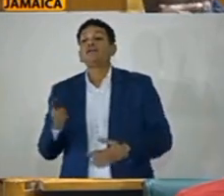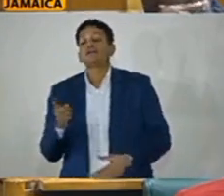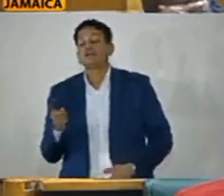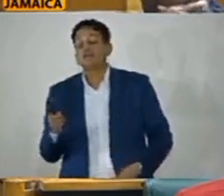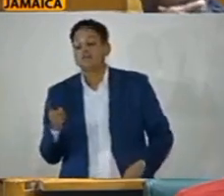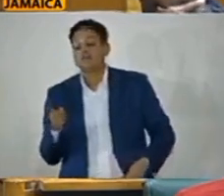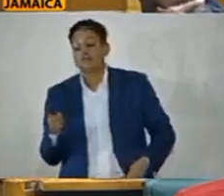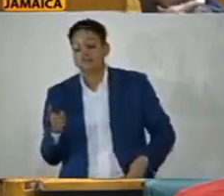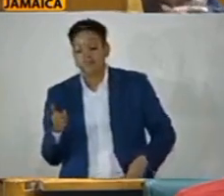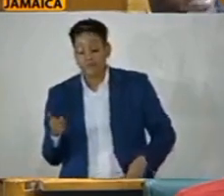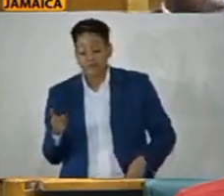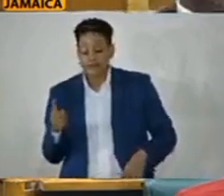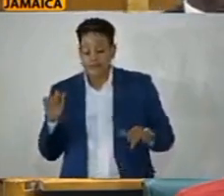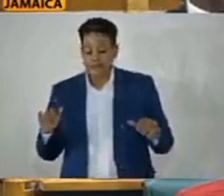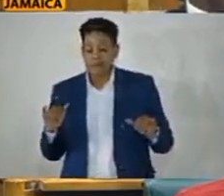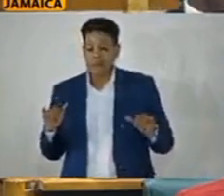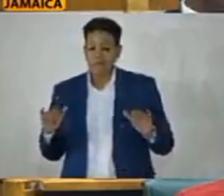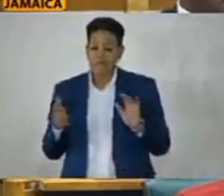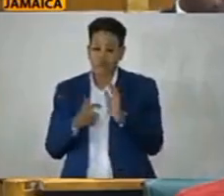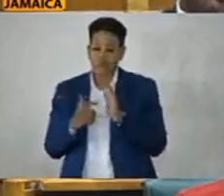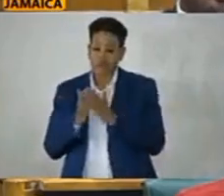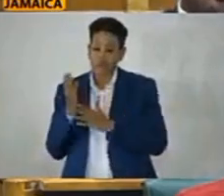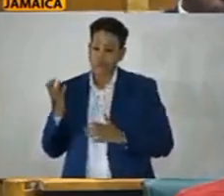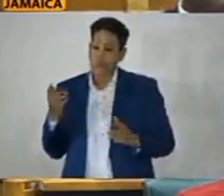as is required by the standing orders,